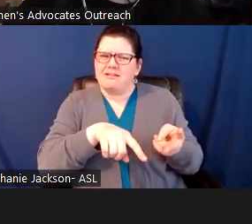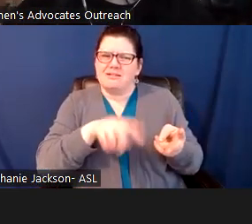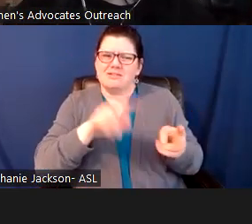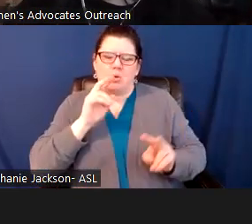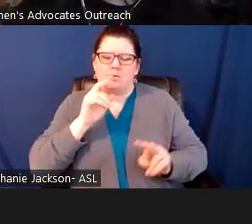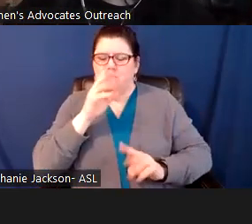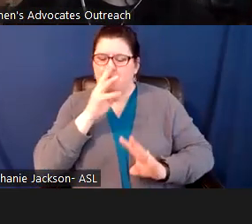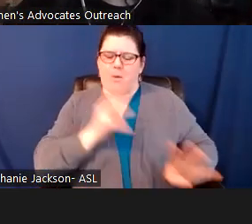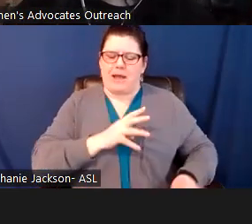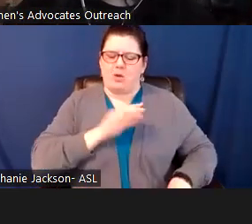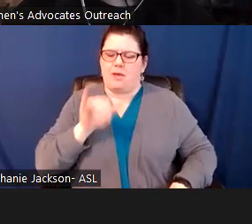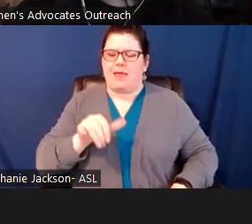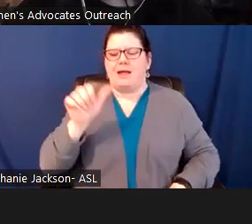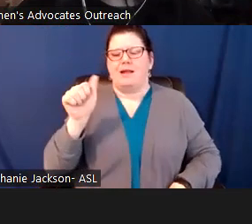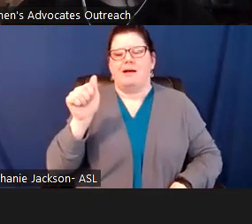well.